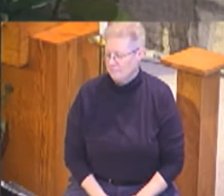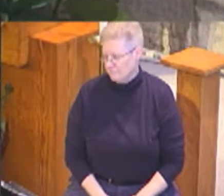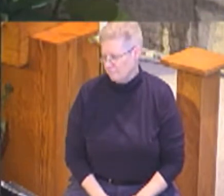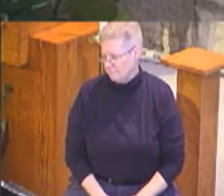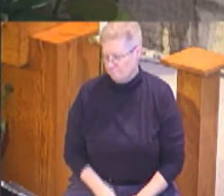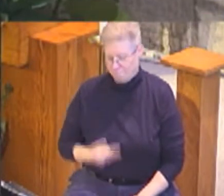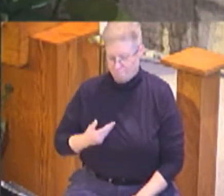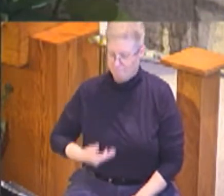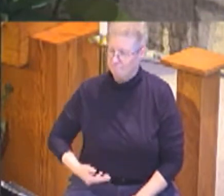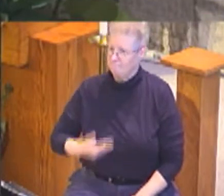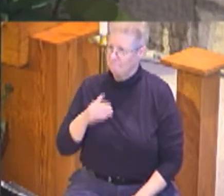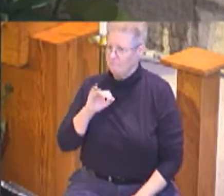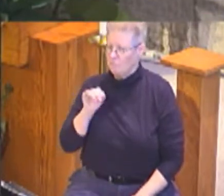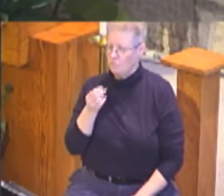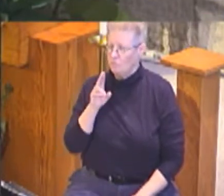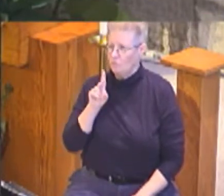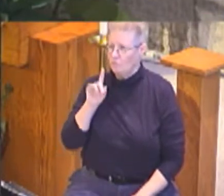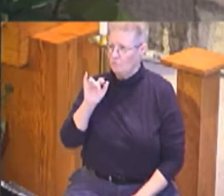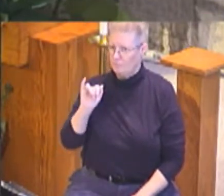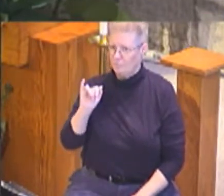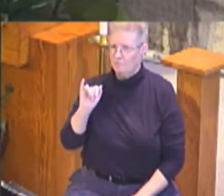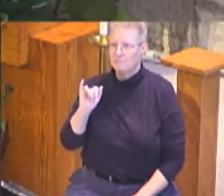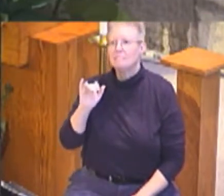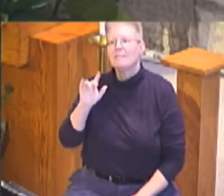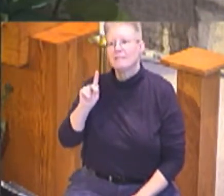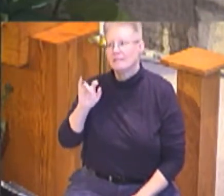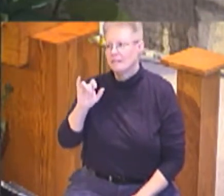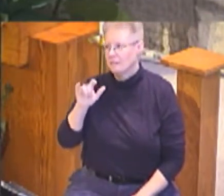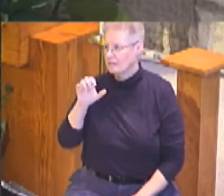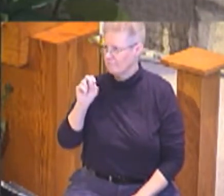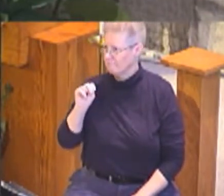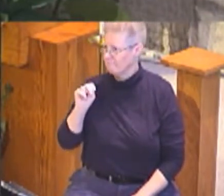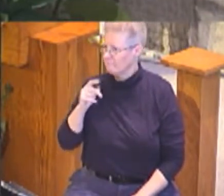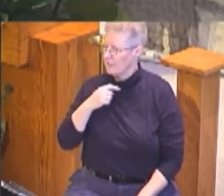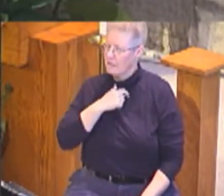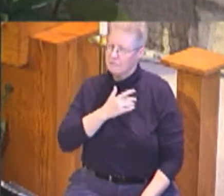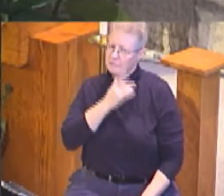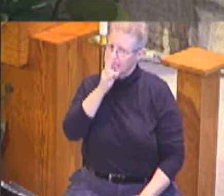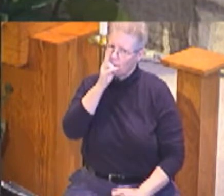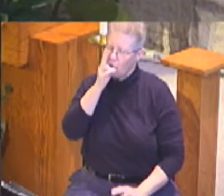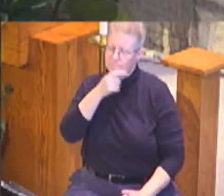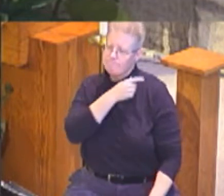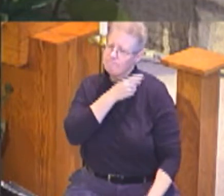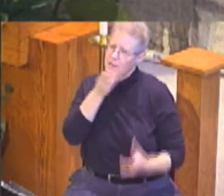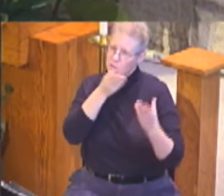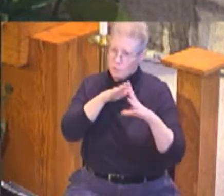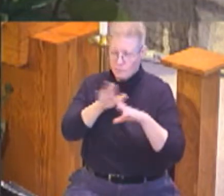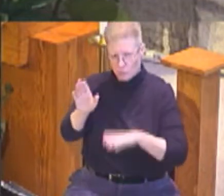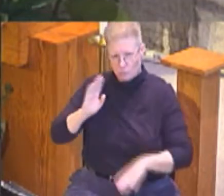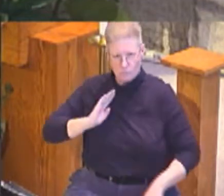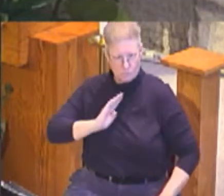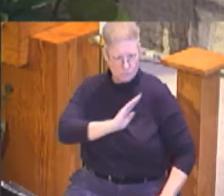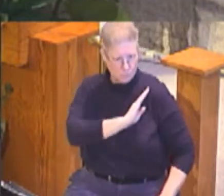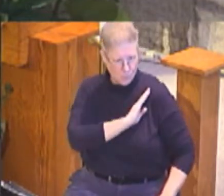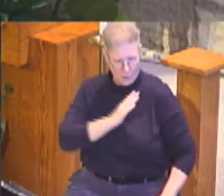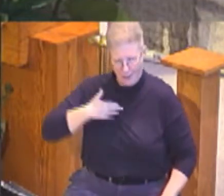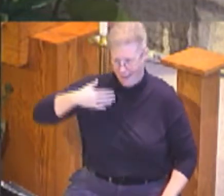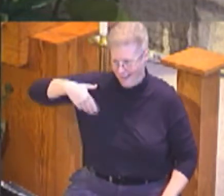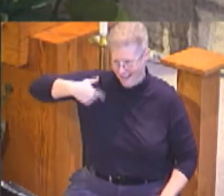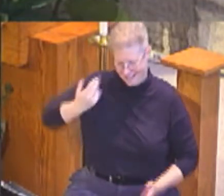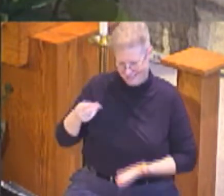I'm Judy Killian, and I have the honor of serving on your board. And I haven't been up here yet this year, so from my heart to yours, Happy New